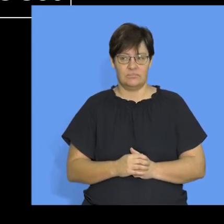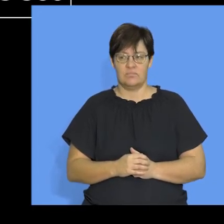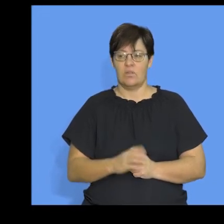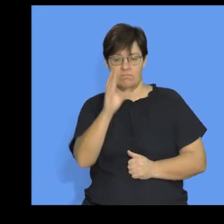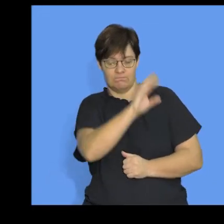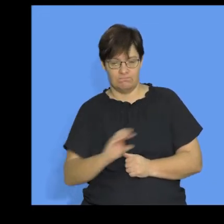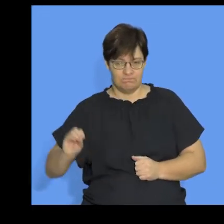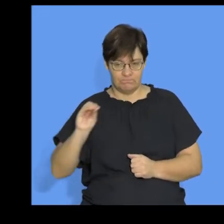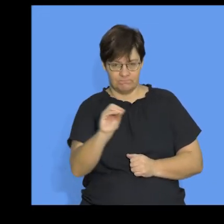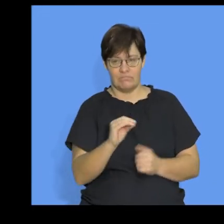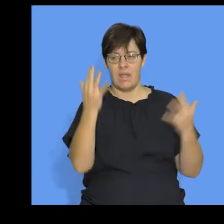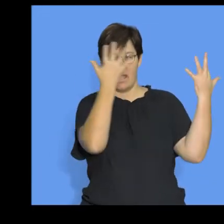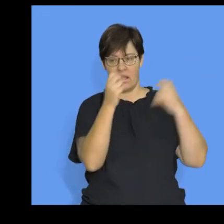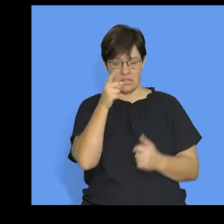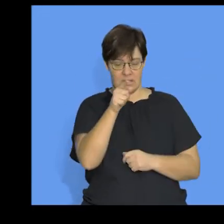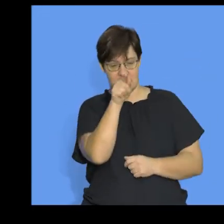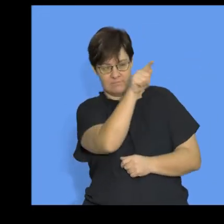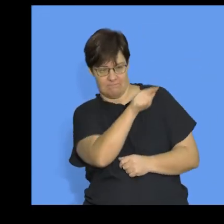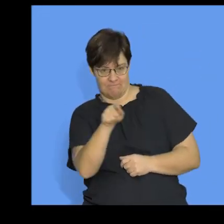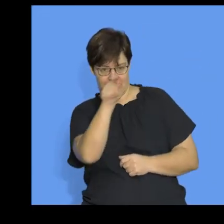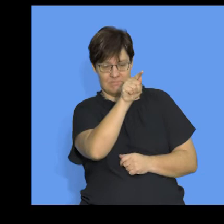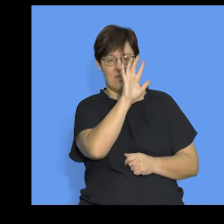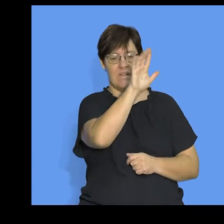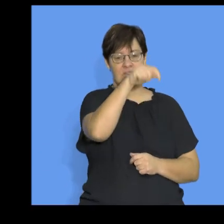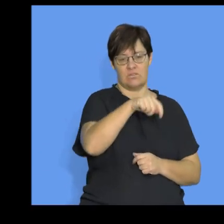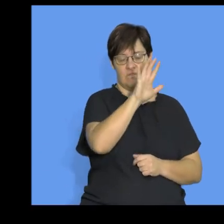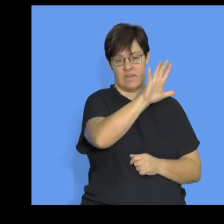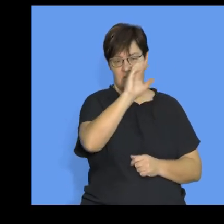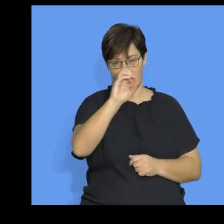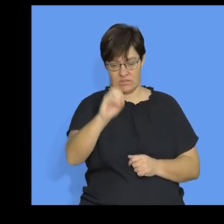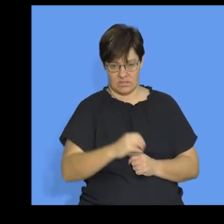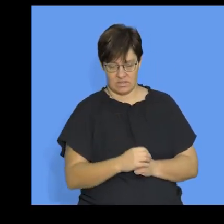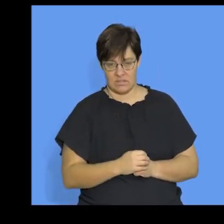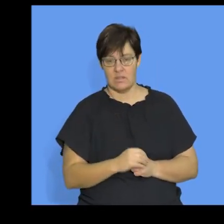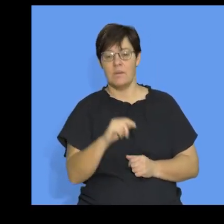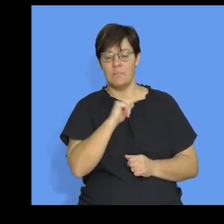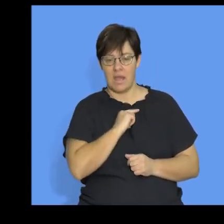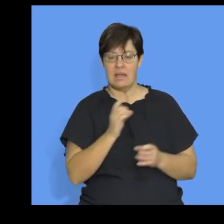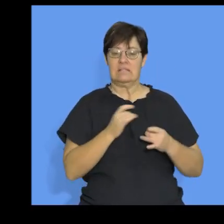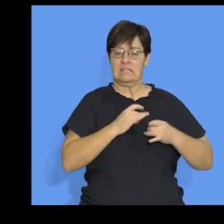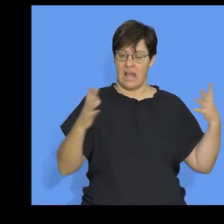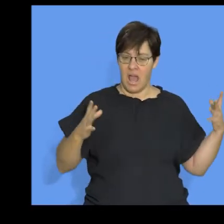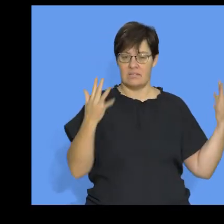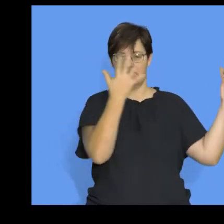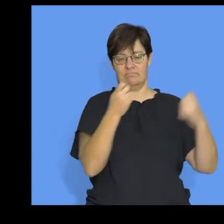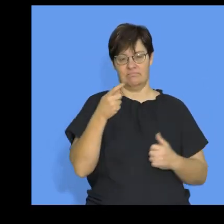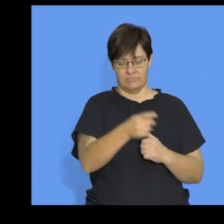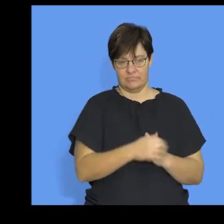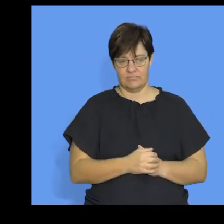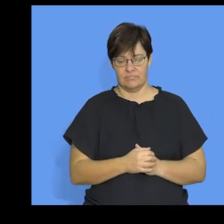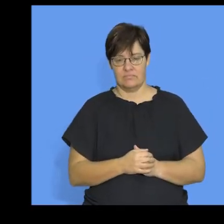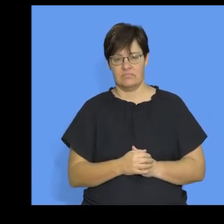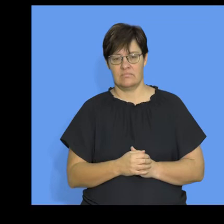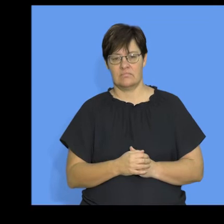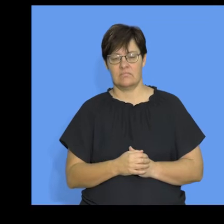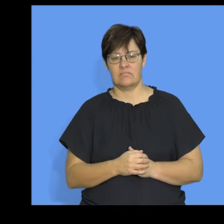go. Here's my calculation. There you see it. 5,500 is my starting of my calculation. Then, how